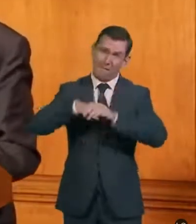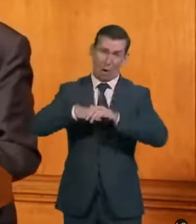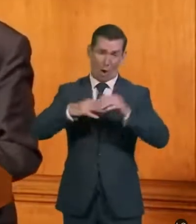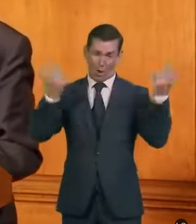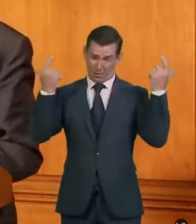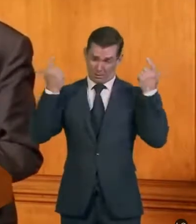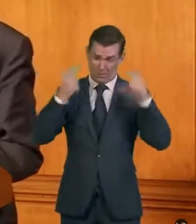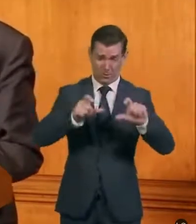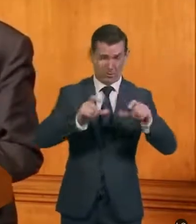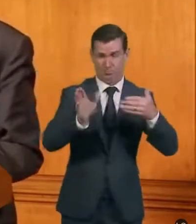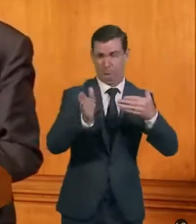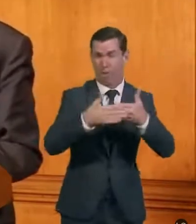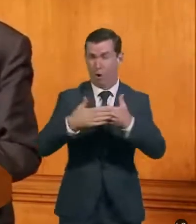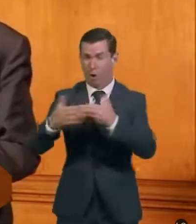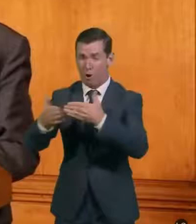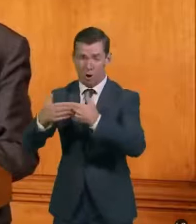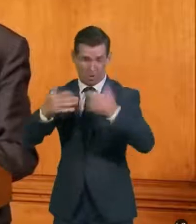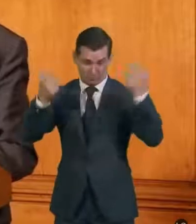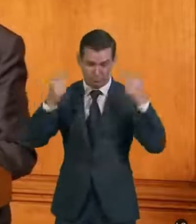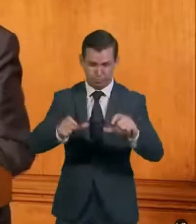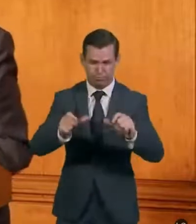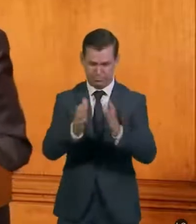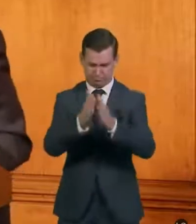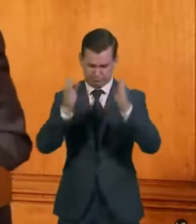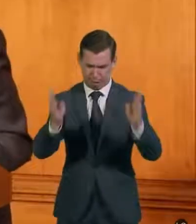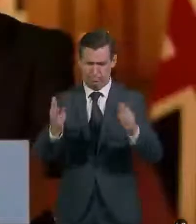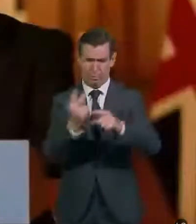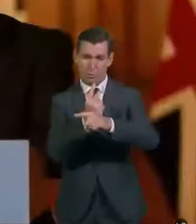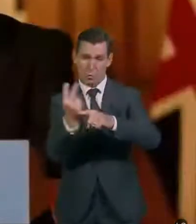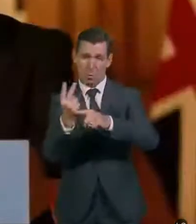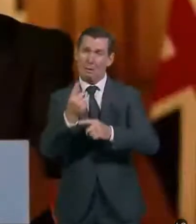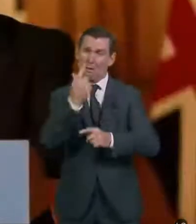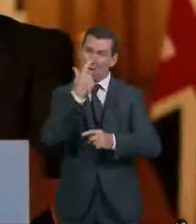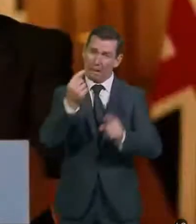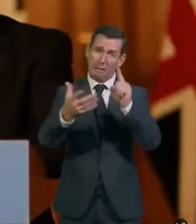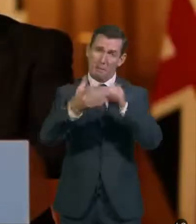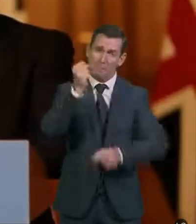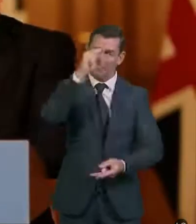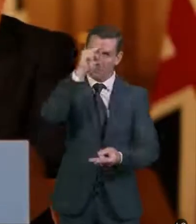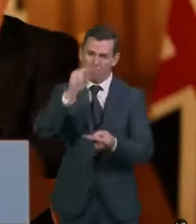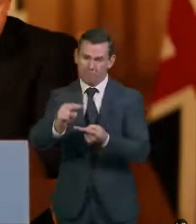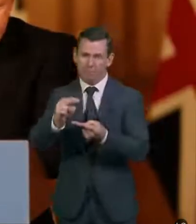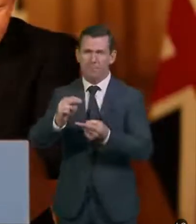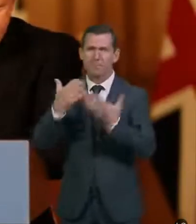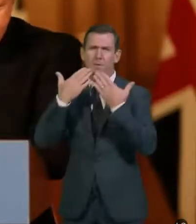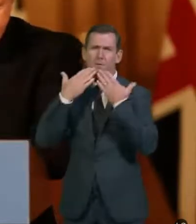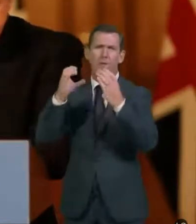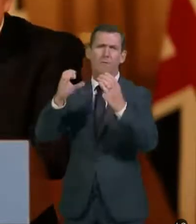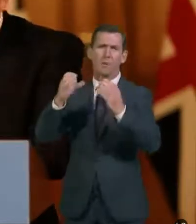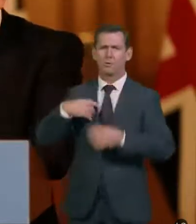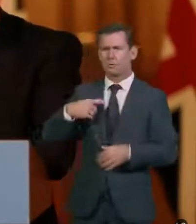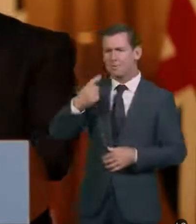period. Thanks very much. Let's go to Bill Jacobs of the Lancashire Telegraph.